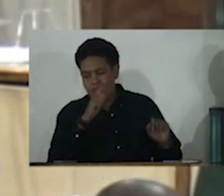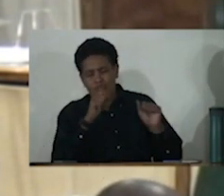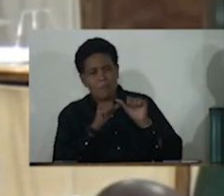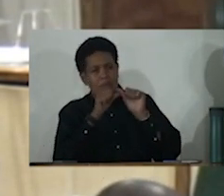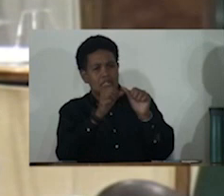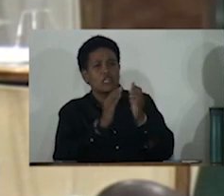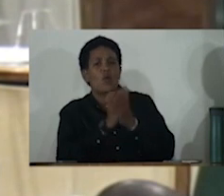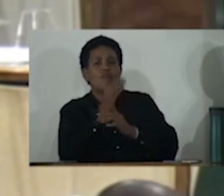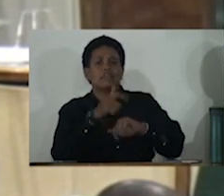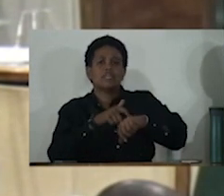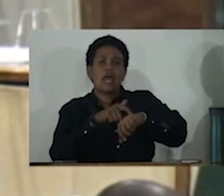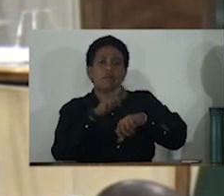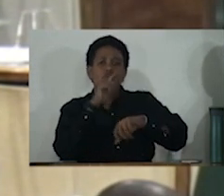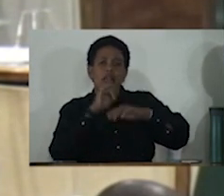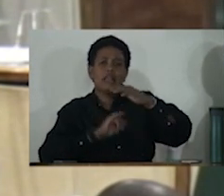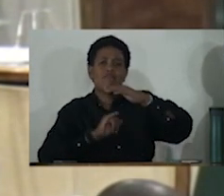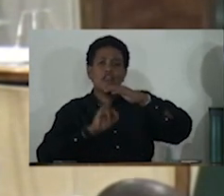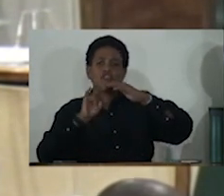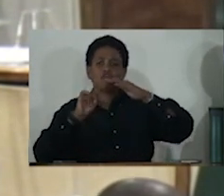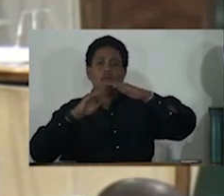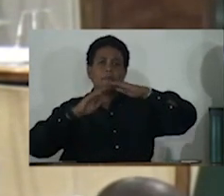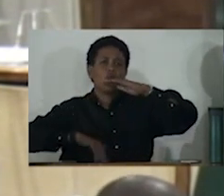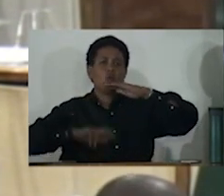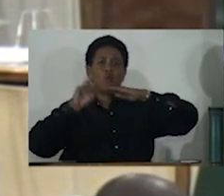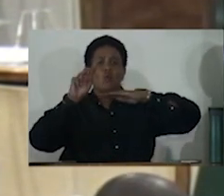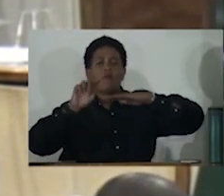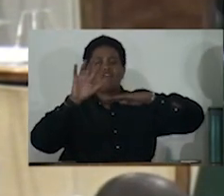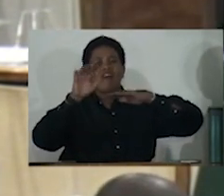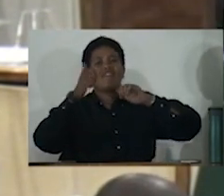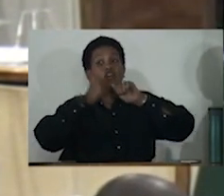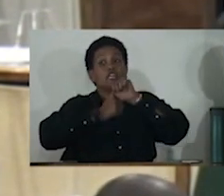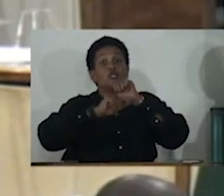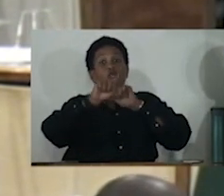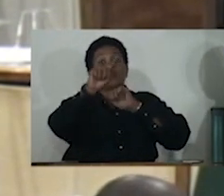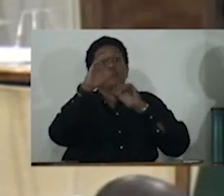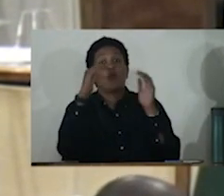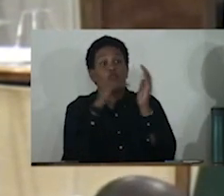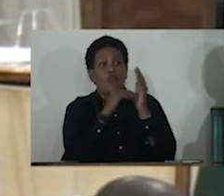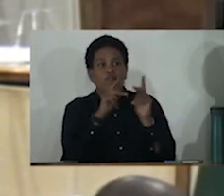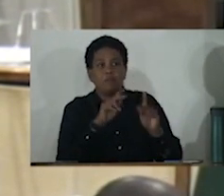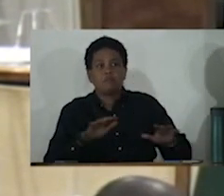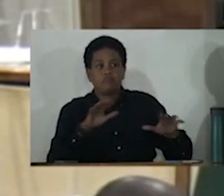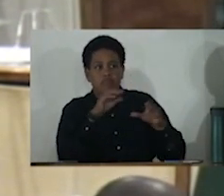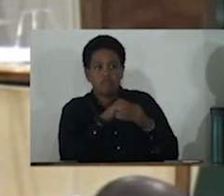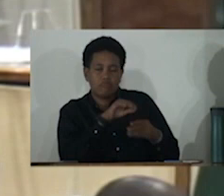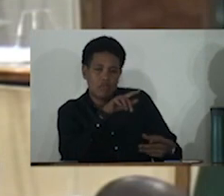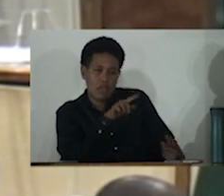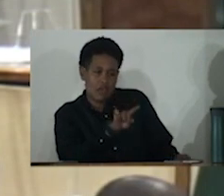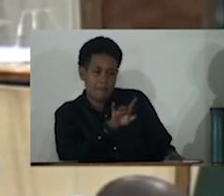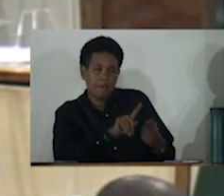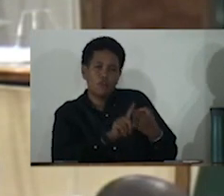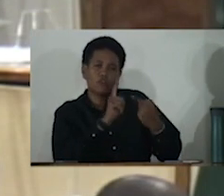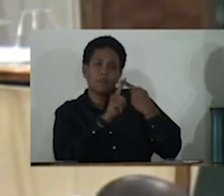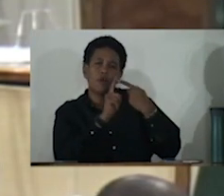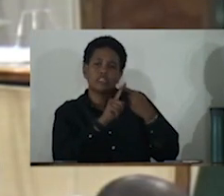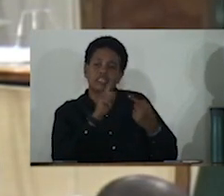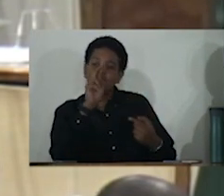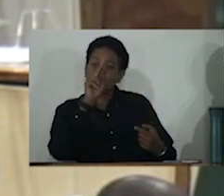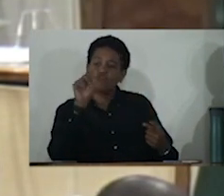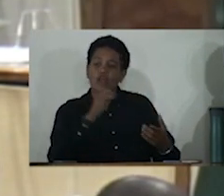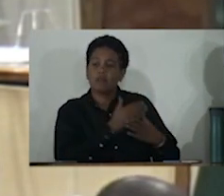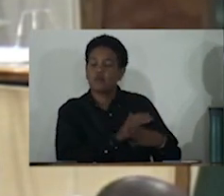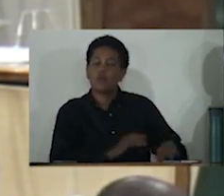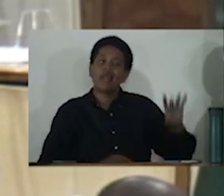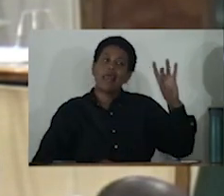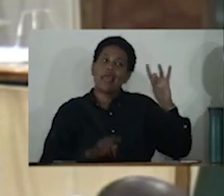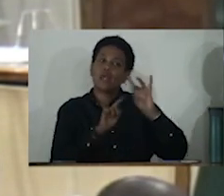over time infection rates below 2.5 per 100,000 of population, as well as positivity rates of between